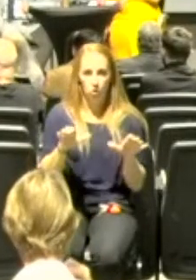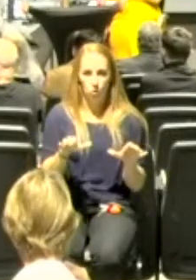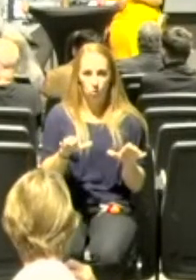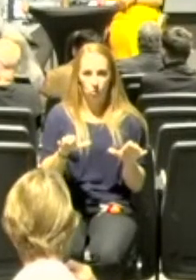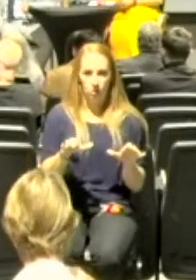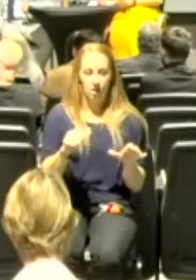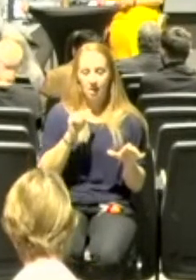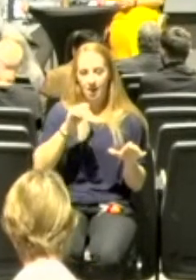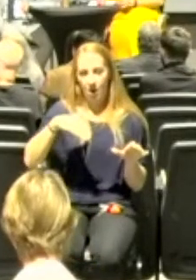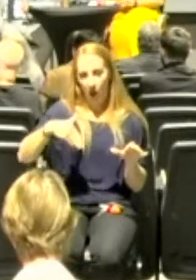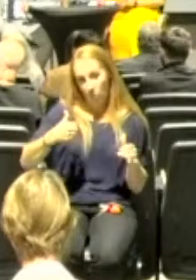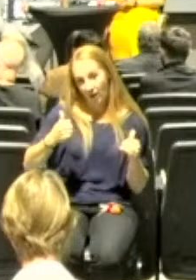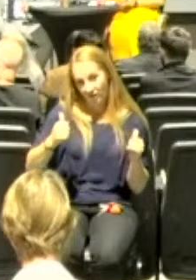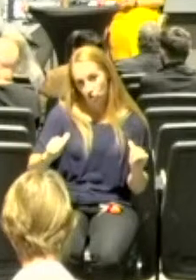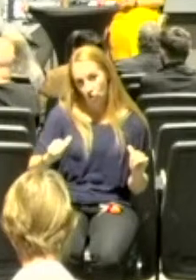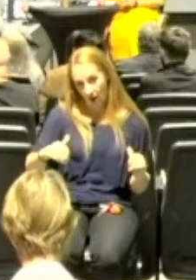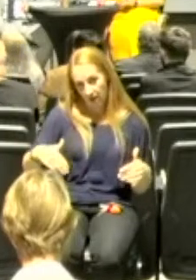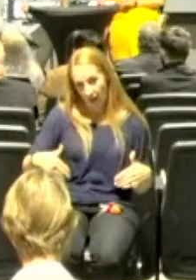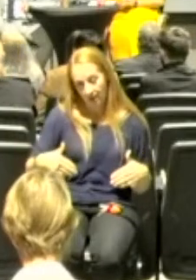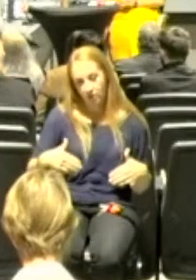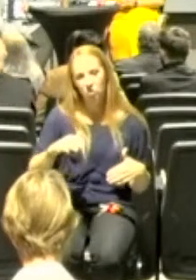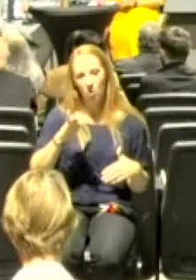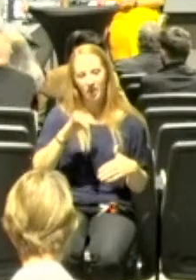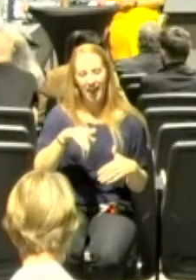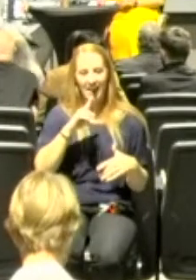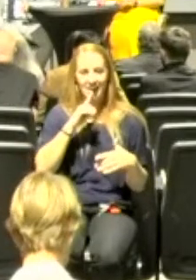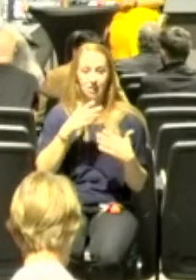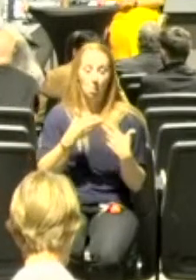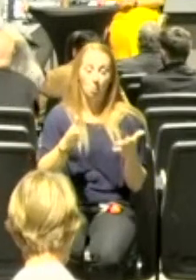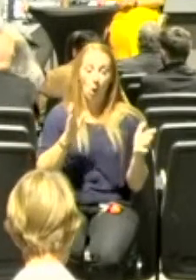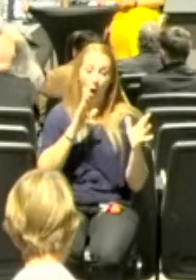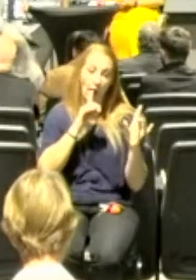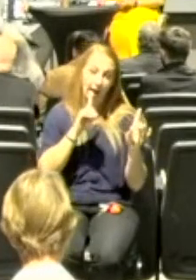fully explored or even articulated. So that was a broad answer.